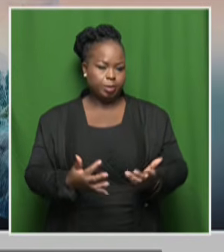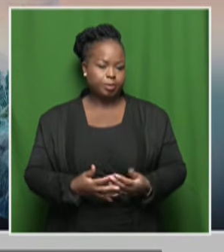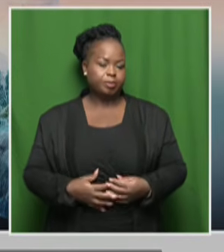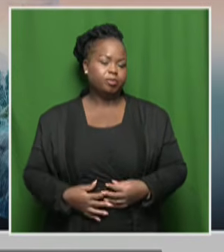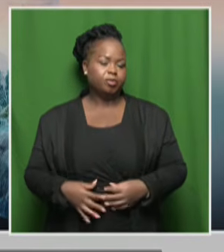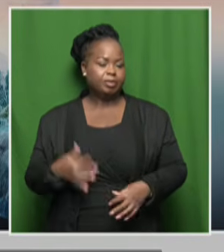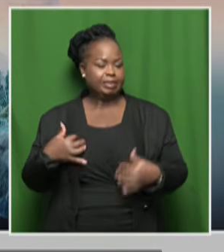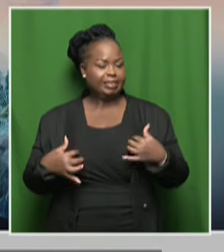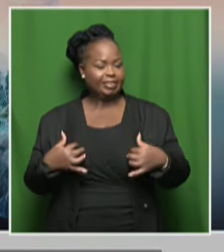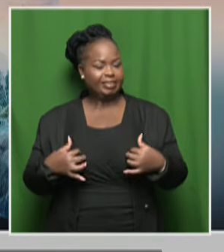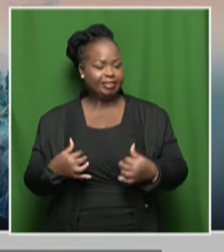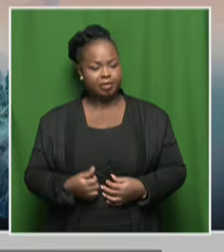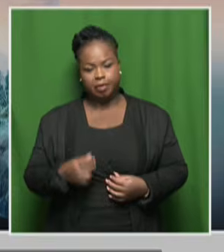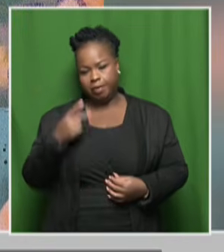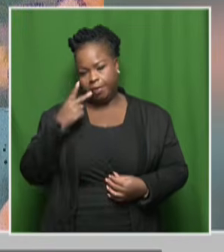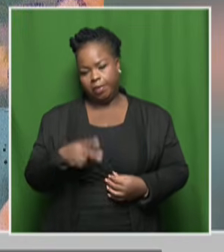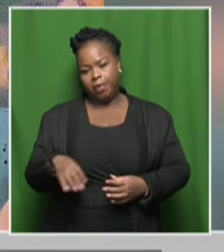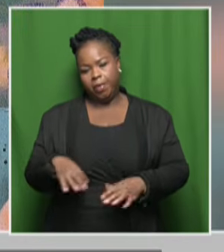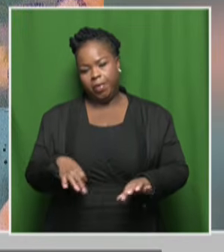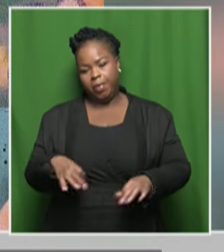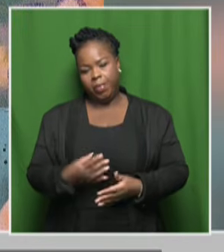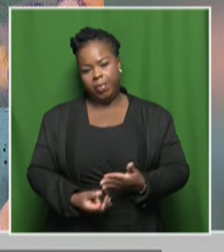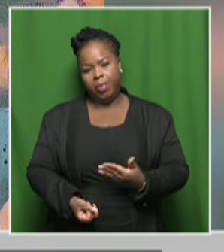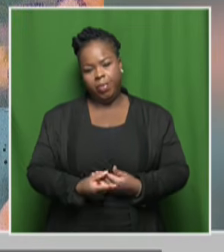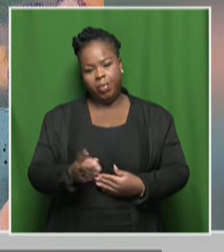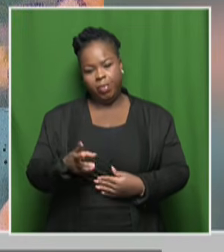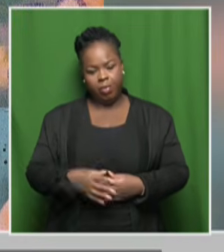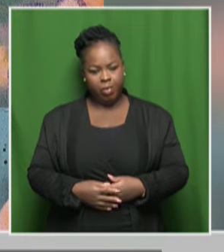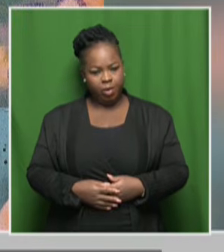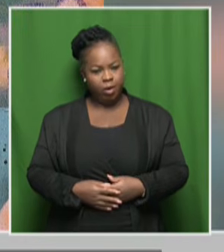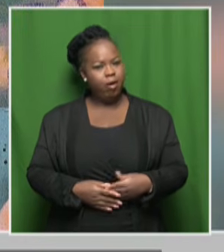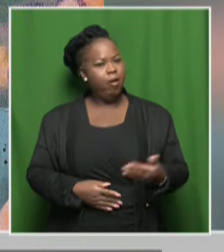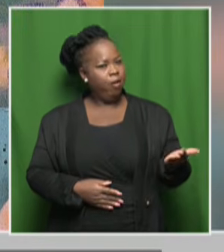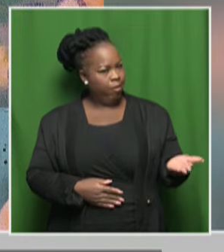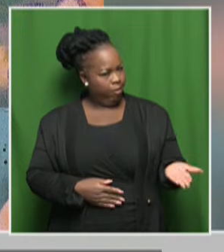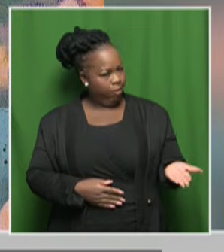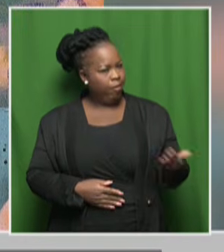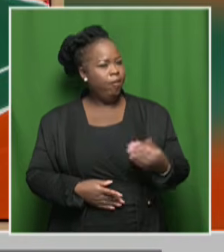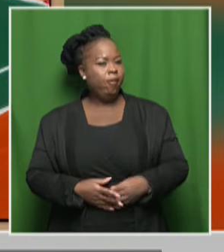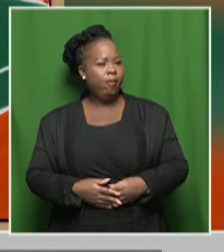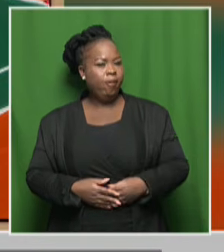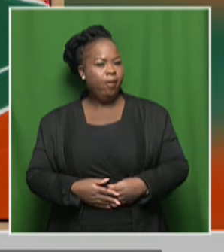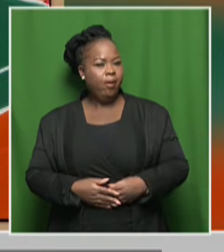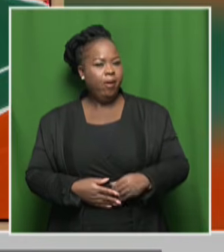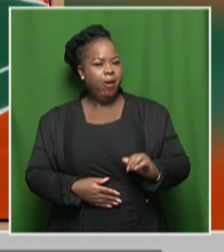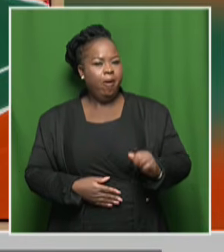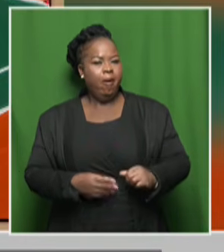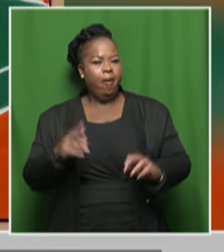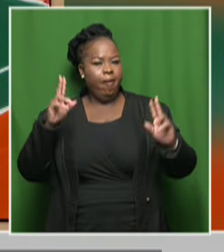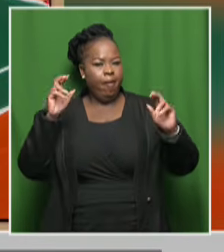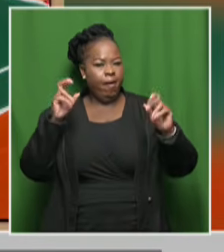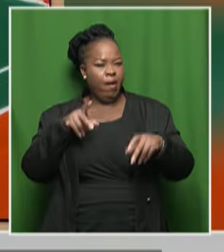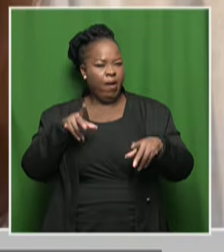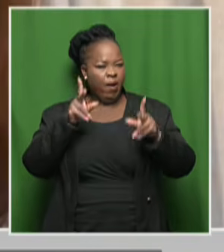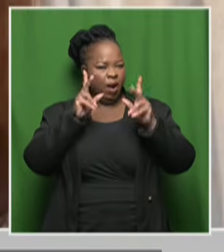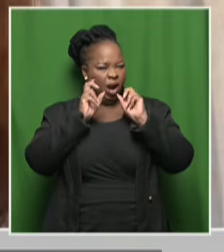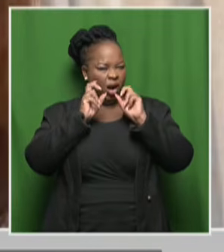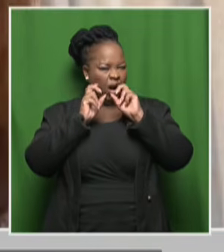I'm thrilled to see all these activities coming together. Well, it's coming together under the theme